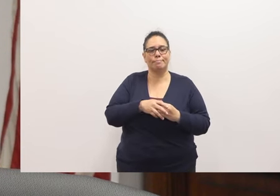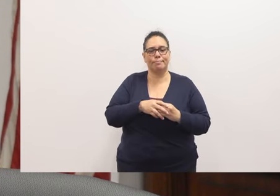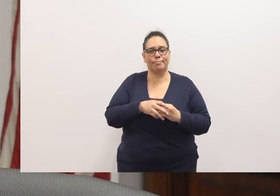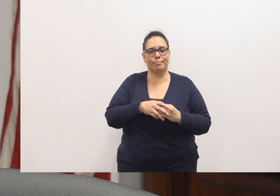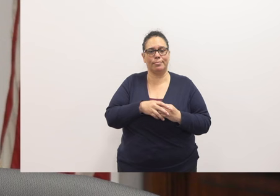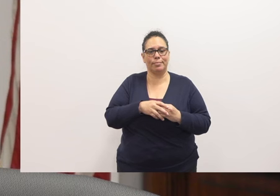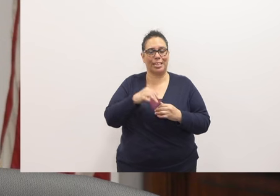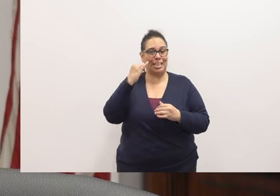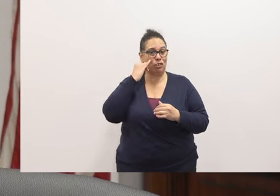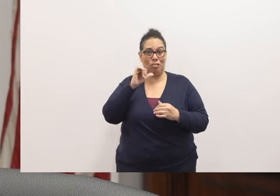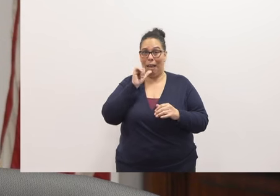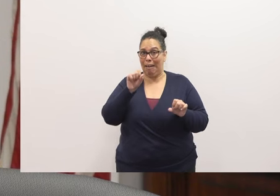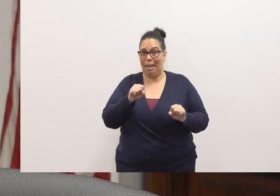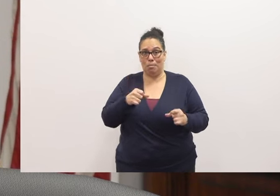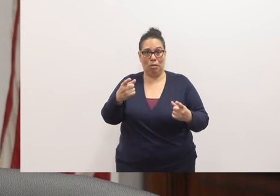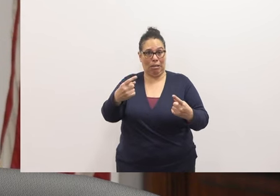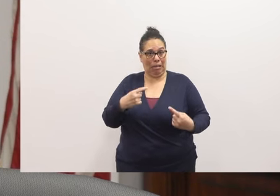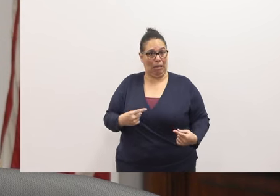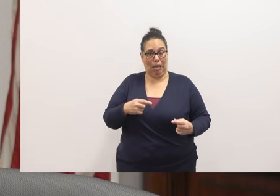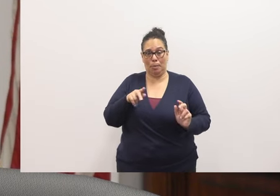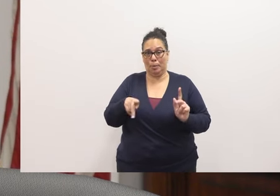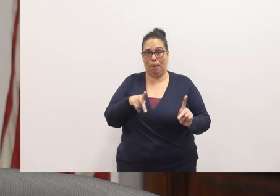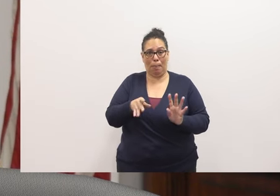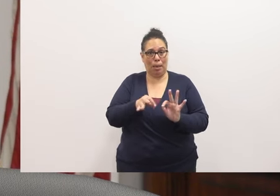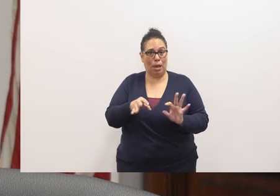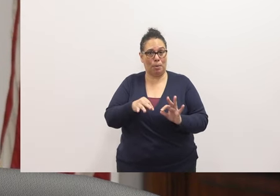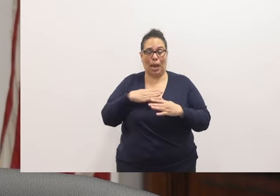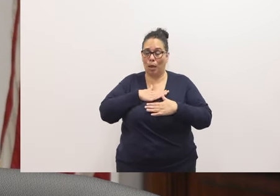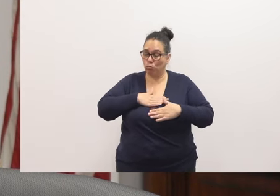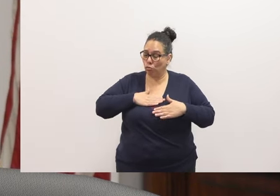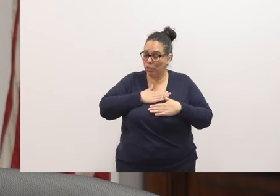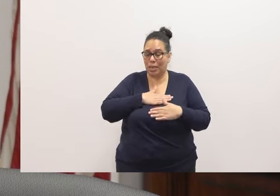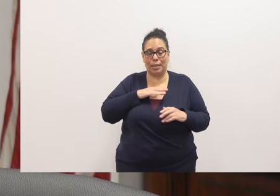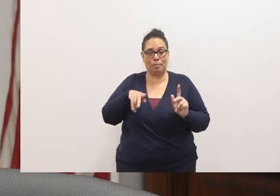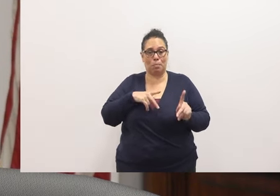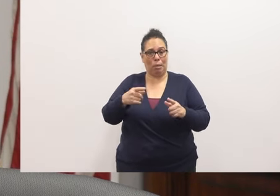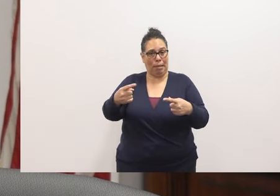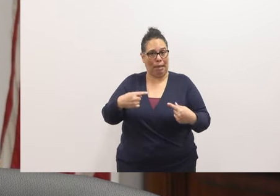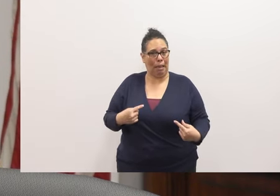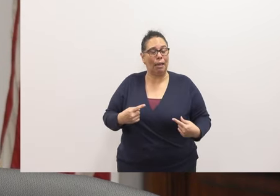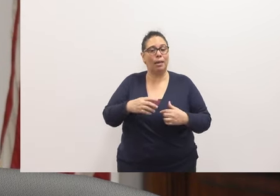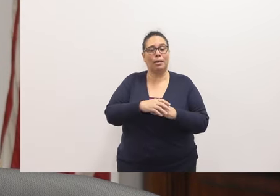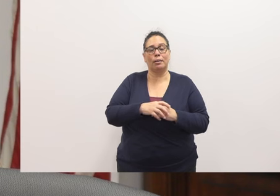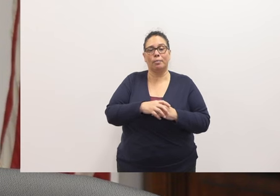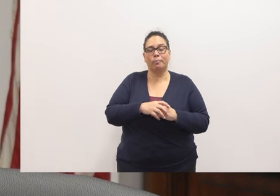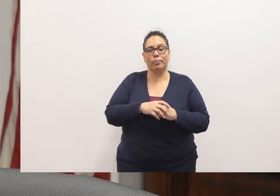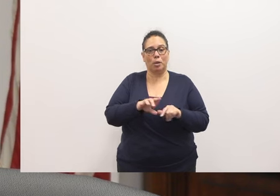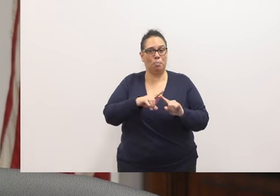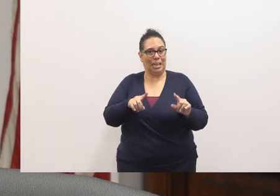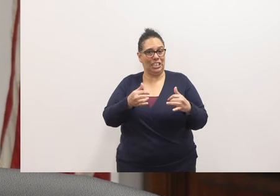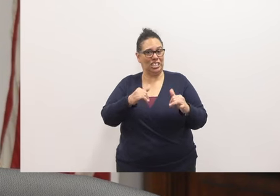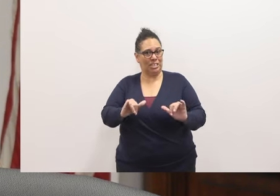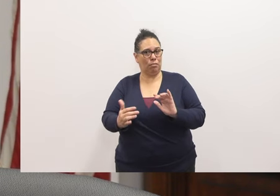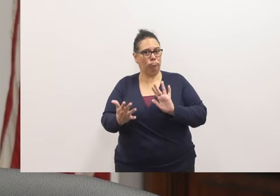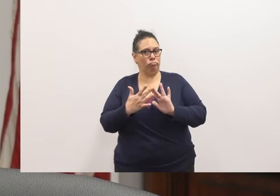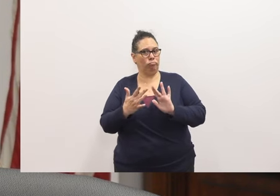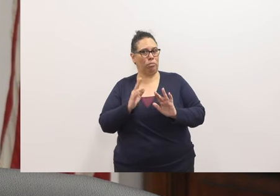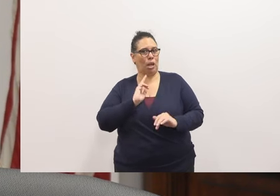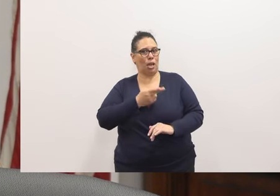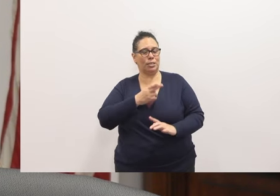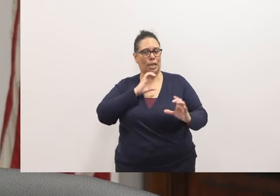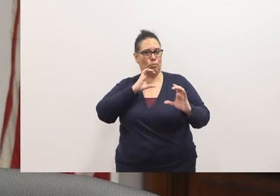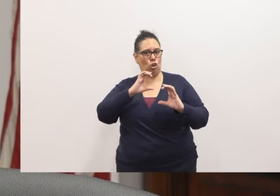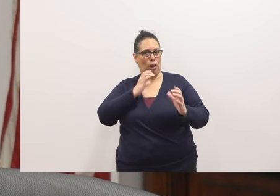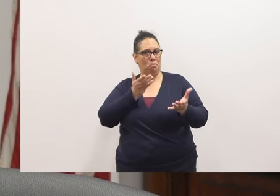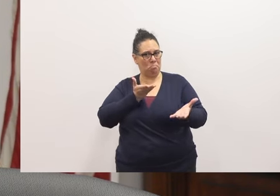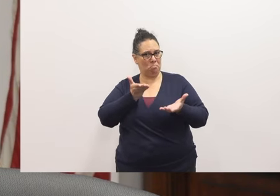If you're not able to make it out to public comment, appreciate the folks that can and do make public comment, but you can still reach out to us and communicate with